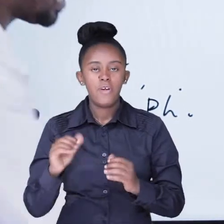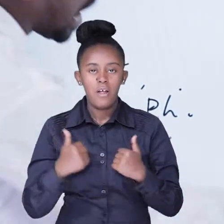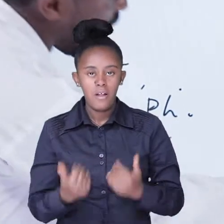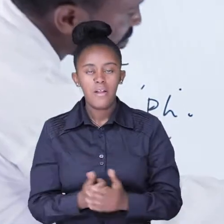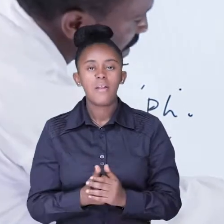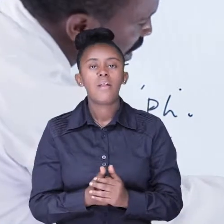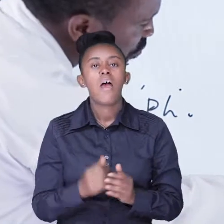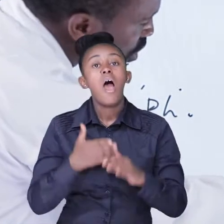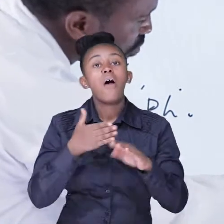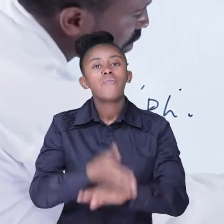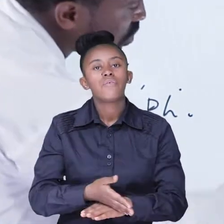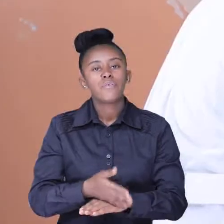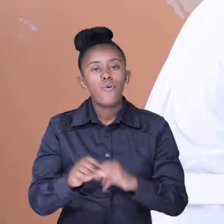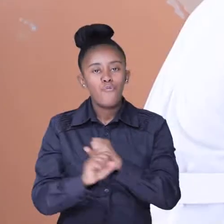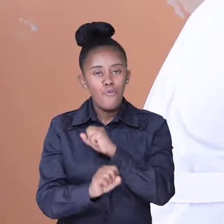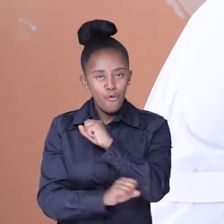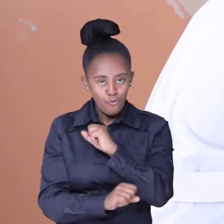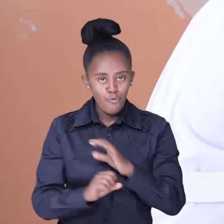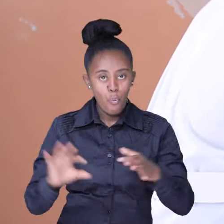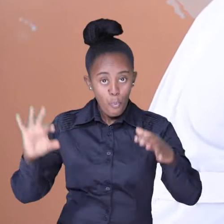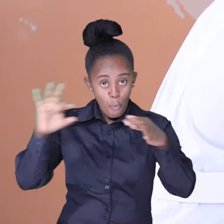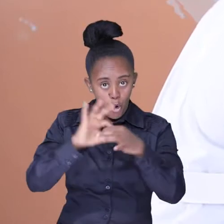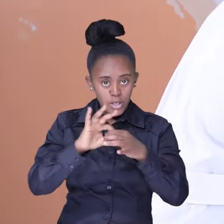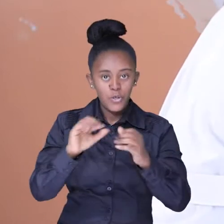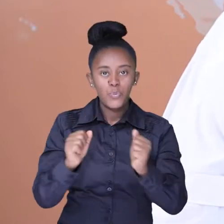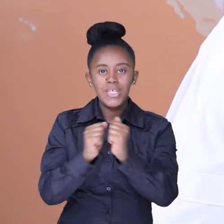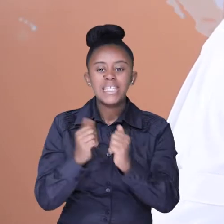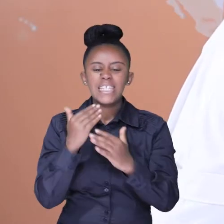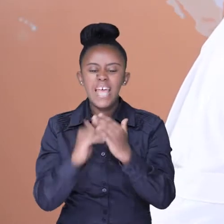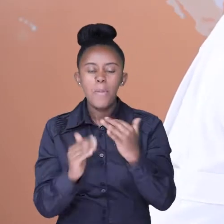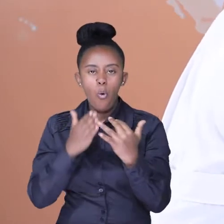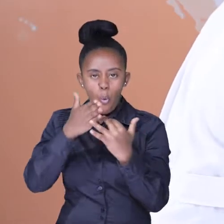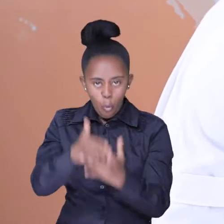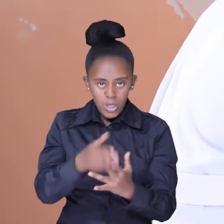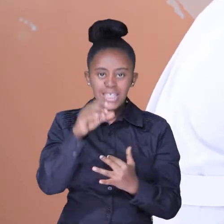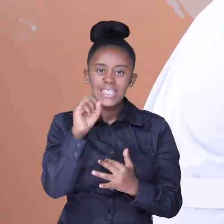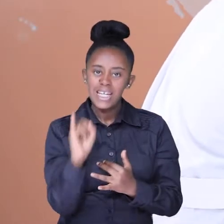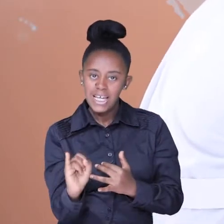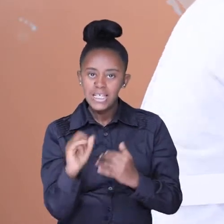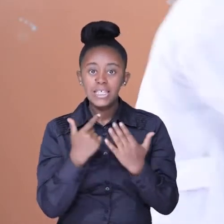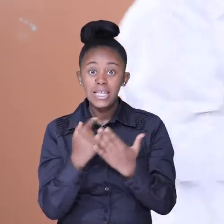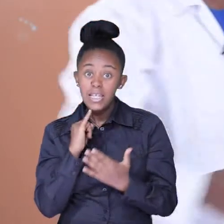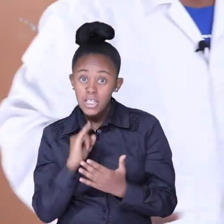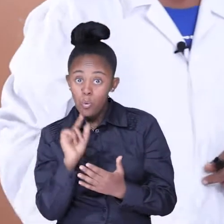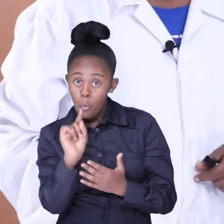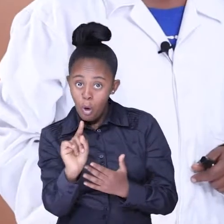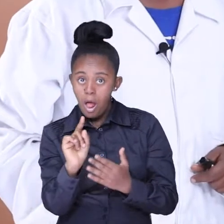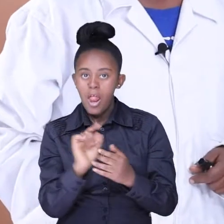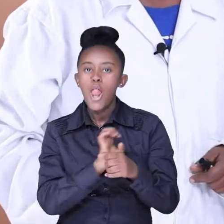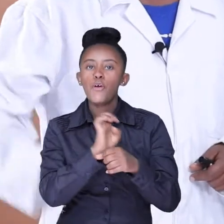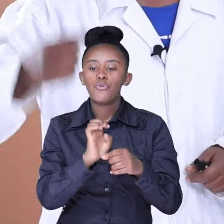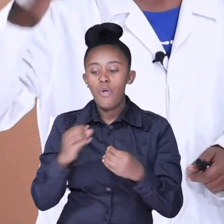shell. After they form covalent bonds with semiconductor that is silicon, there is 1 electron is